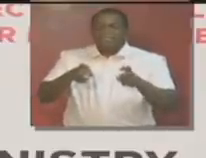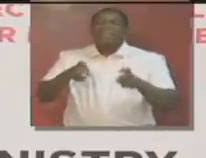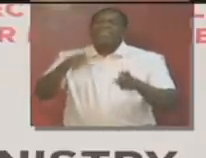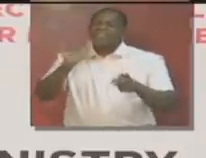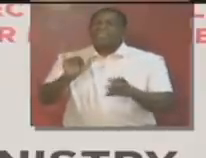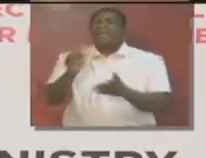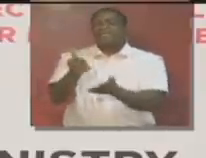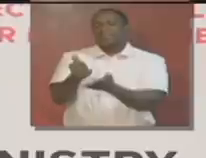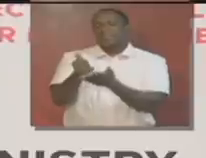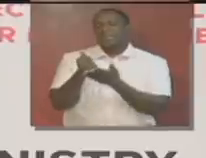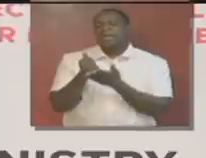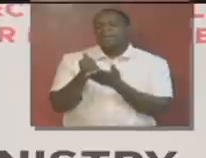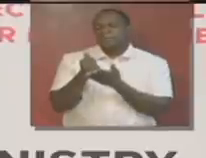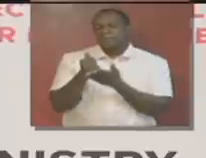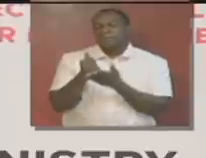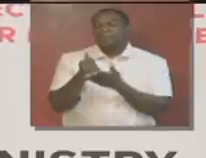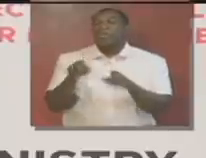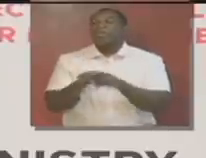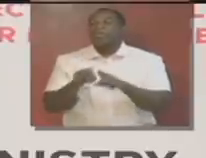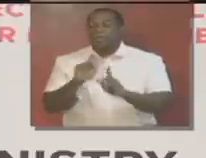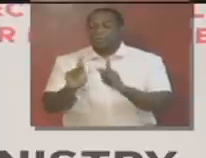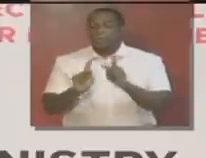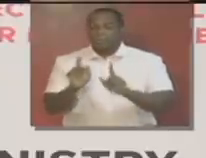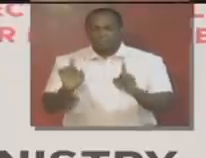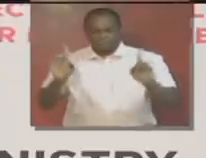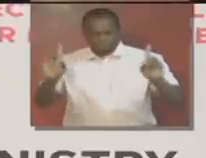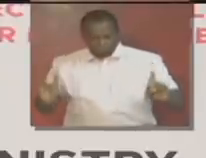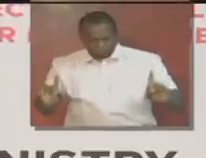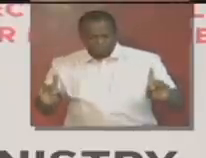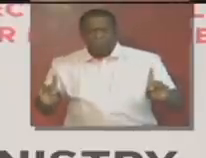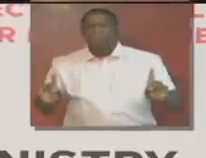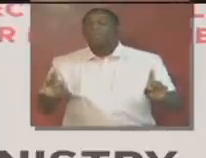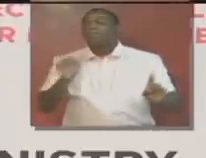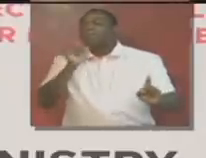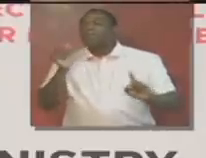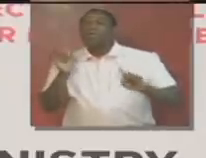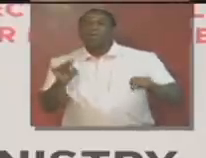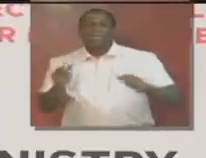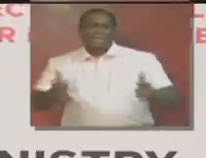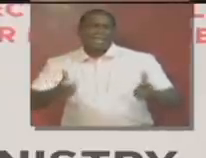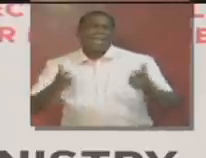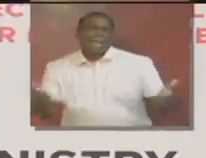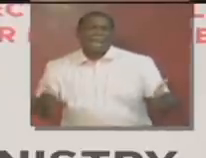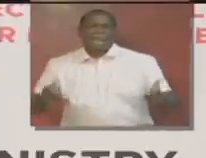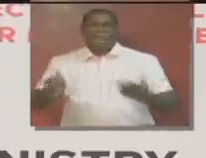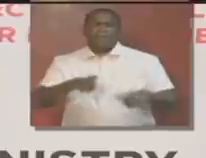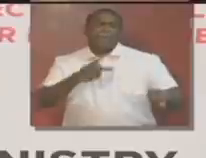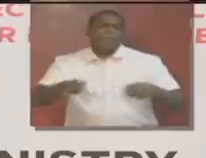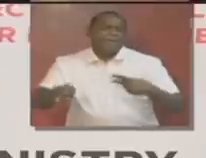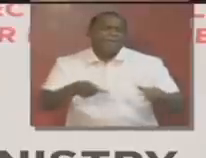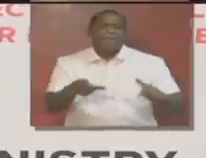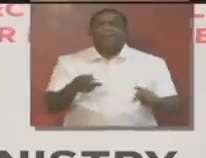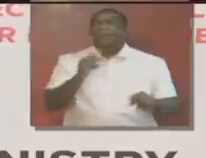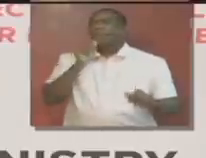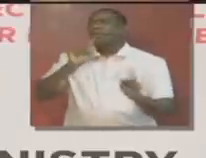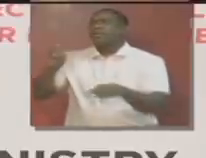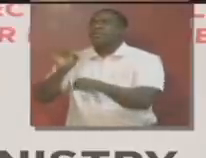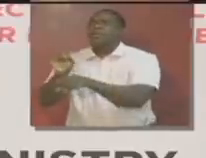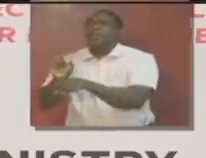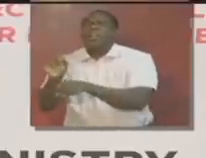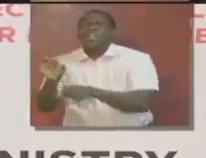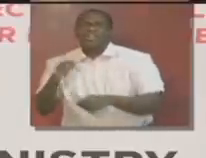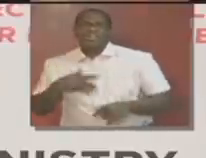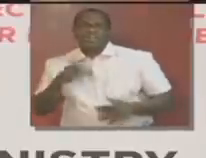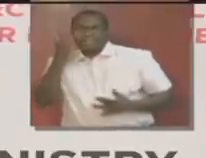continuing adherence to the physical distancing, avoiding gathering, avoiding going into workplaces when you're ill, all of these